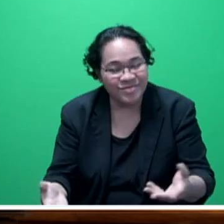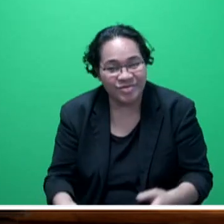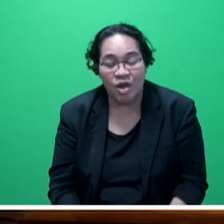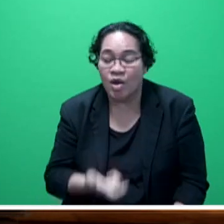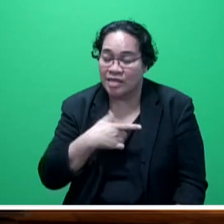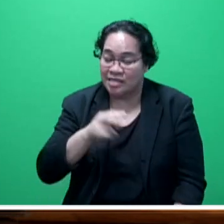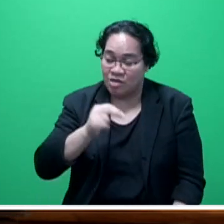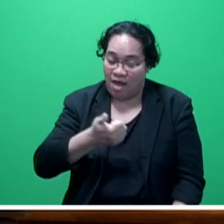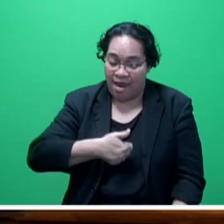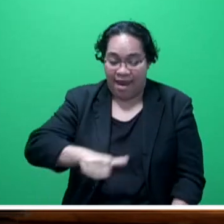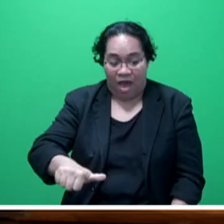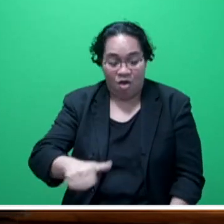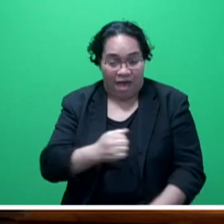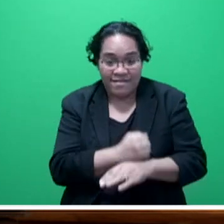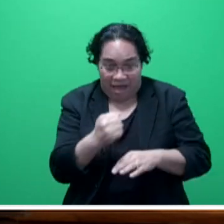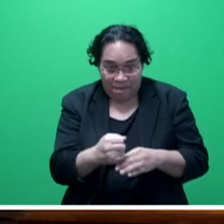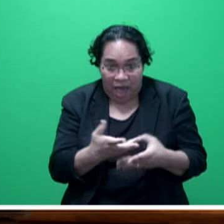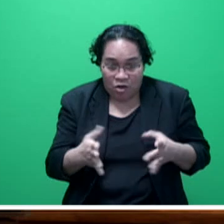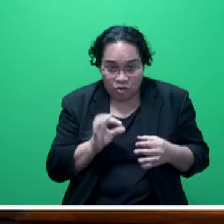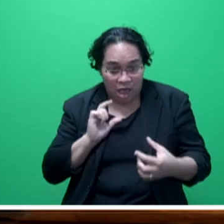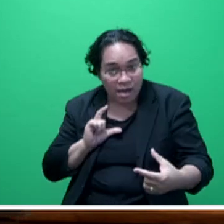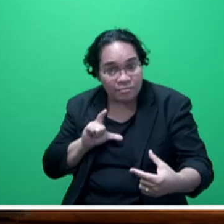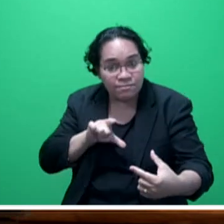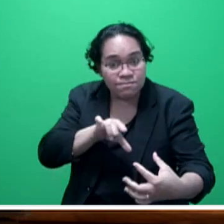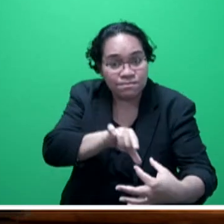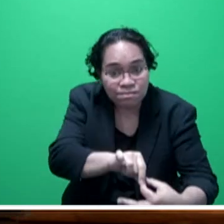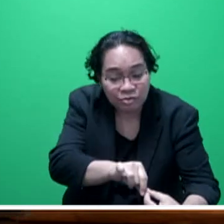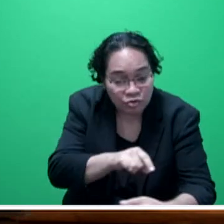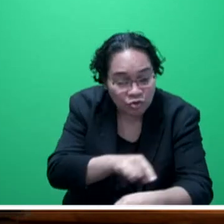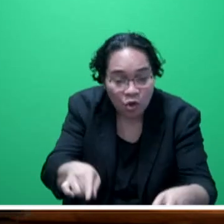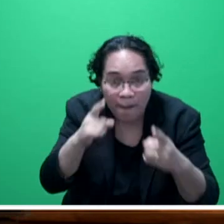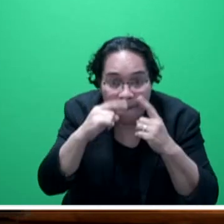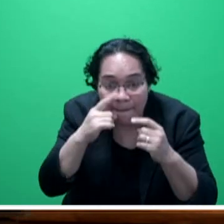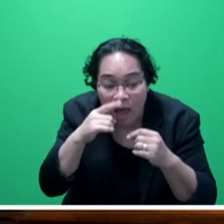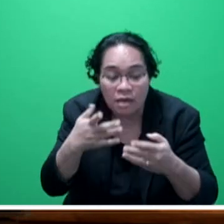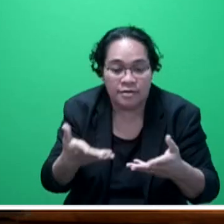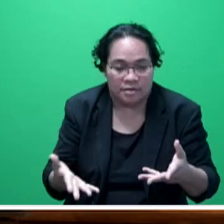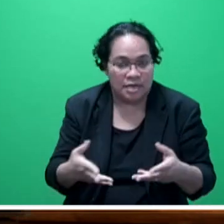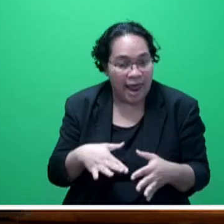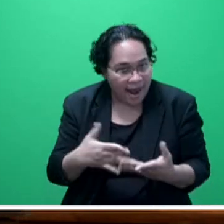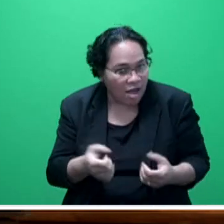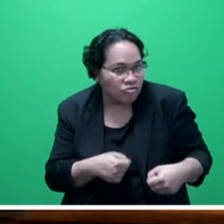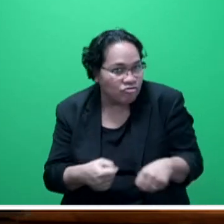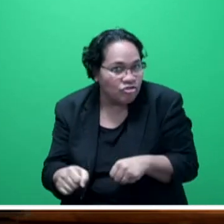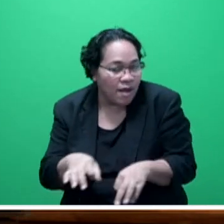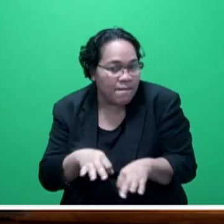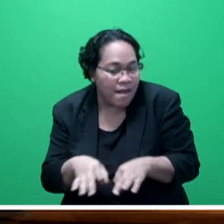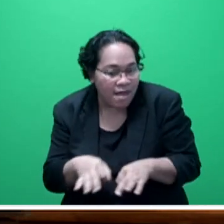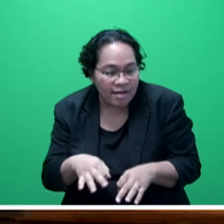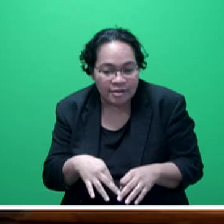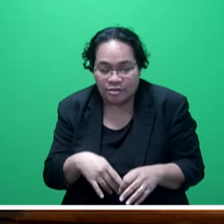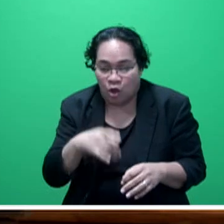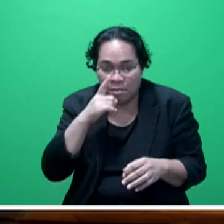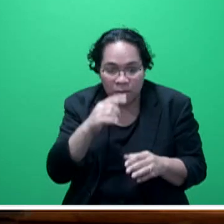extend the reach of its services to the people, government has strategically placed stations to serve